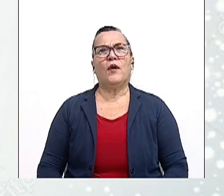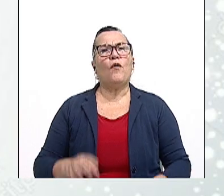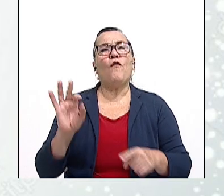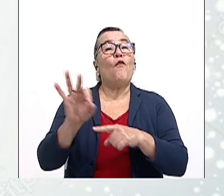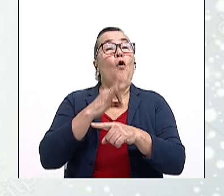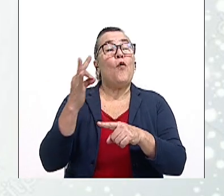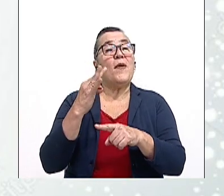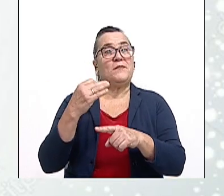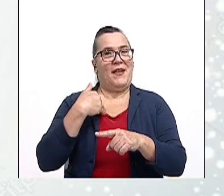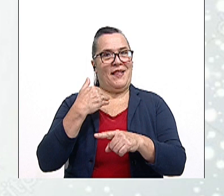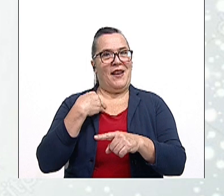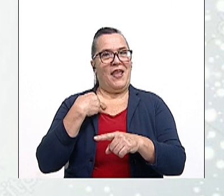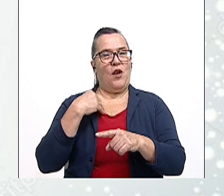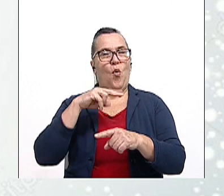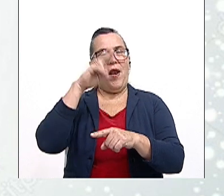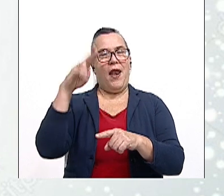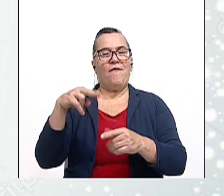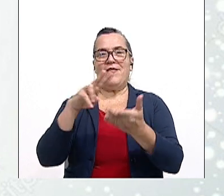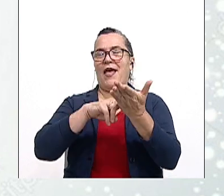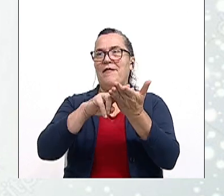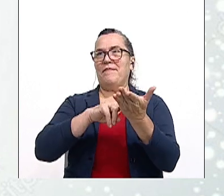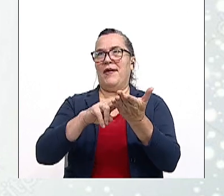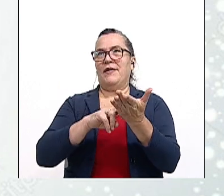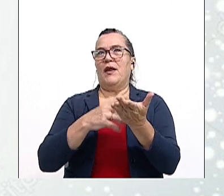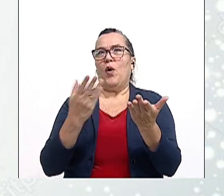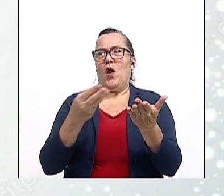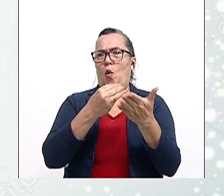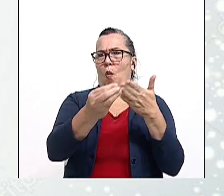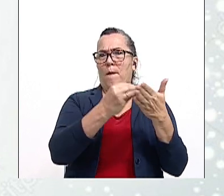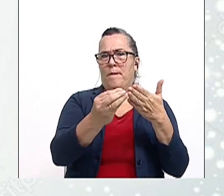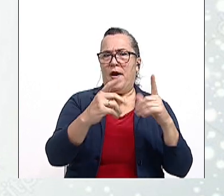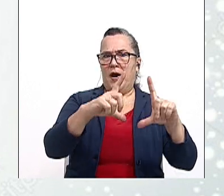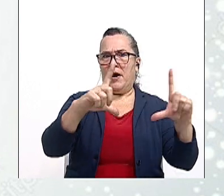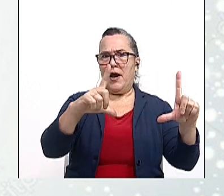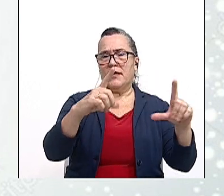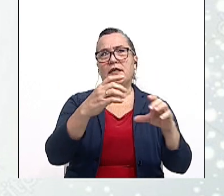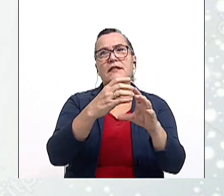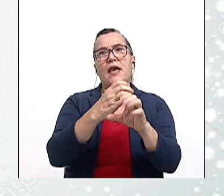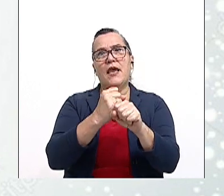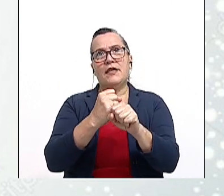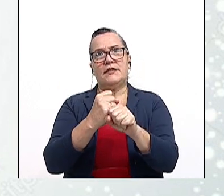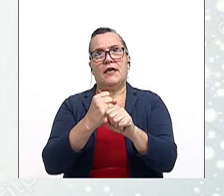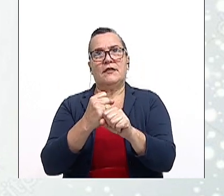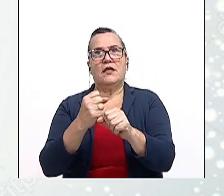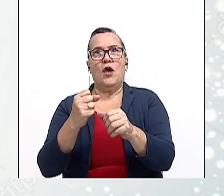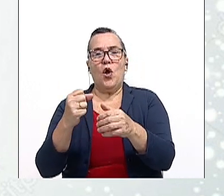Ways to have a green Christmas. Buy cards made with seed paper.